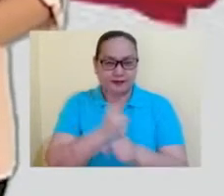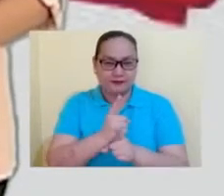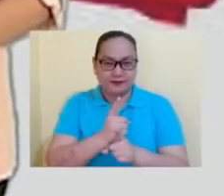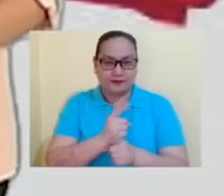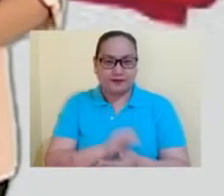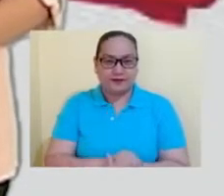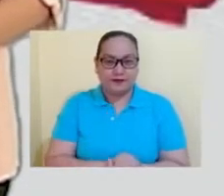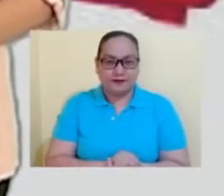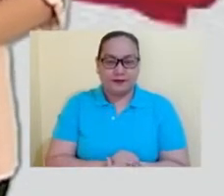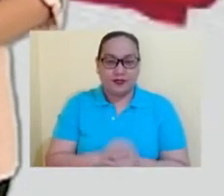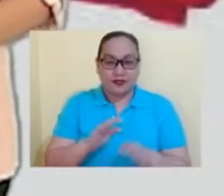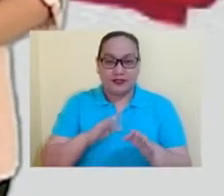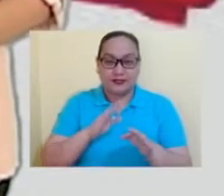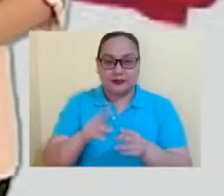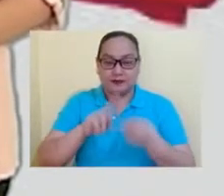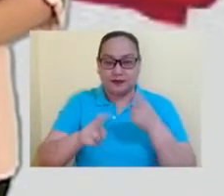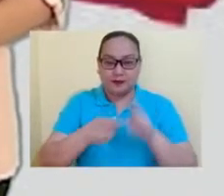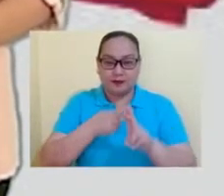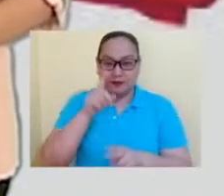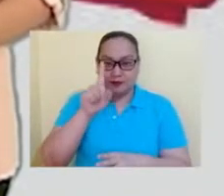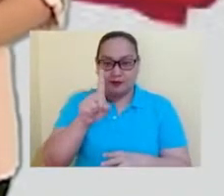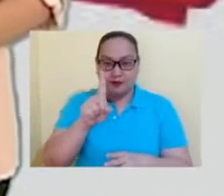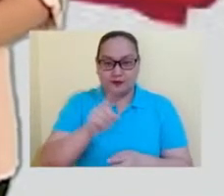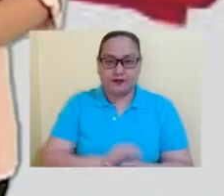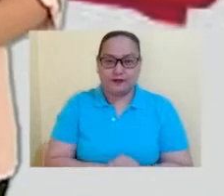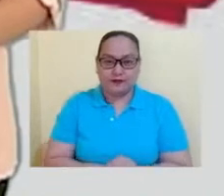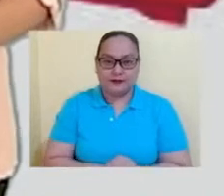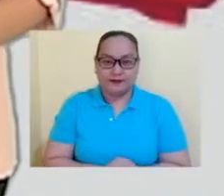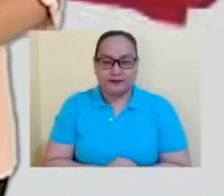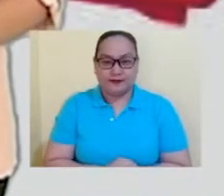You are right! It is step number 1.